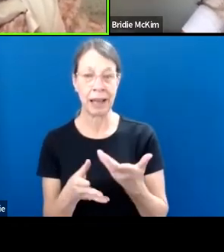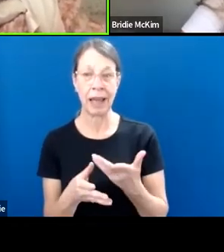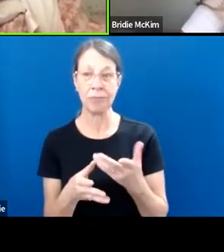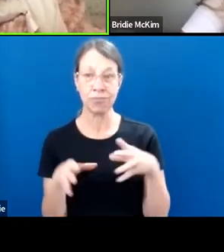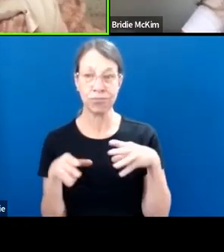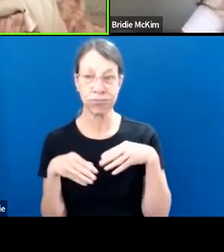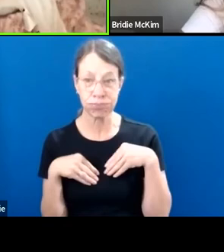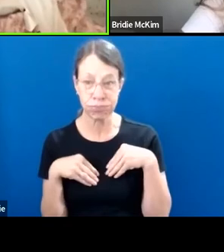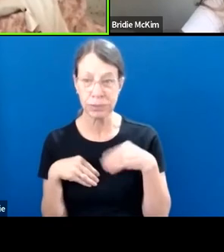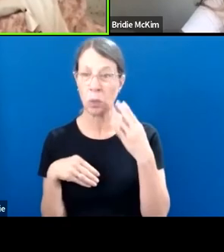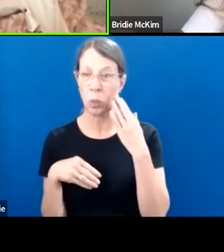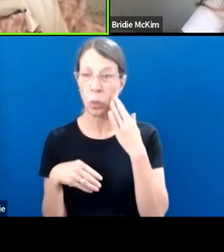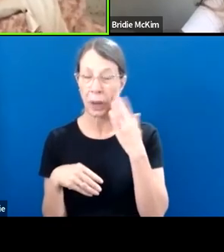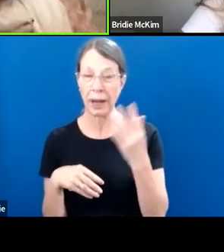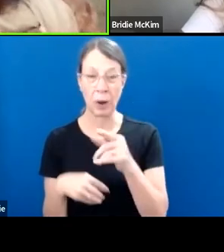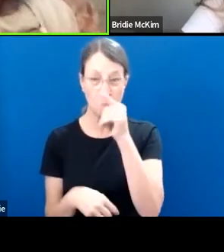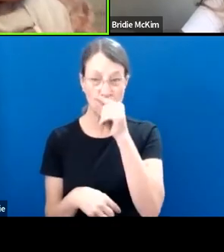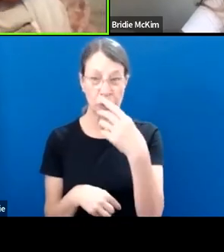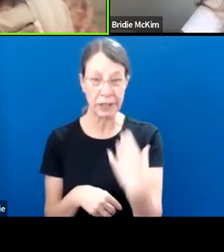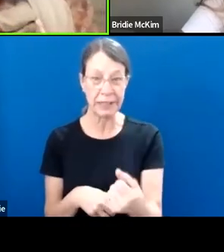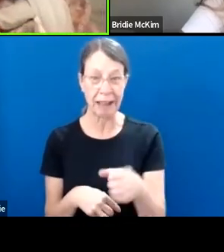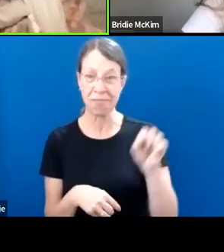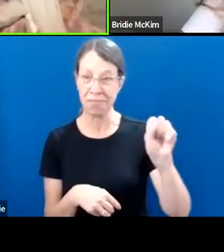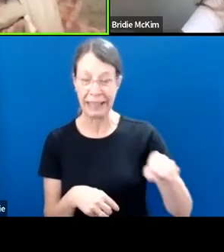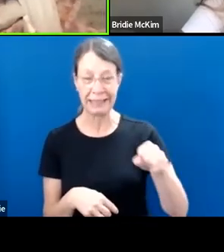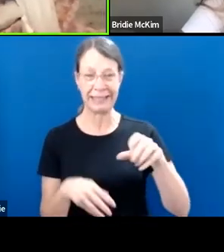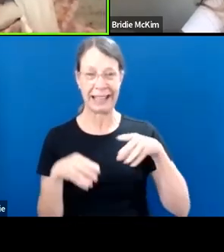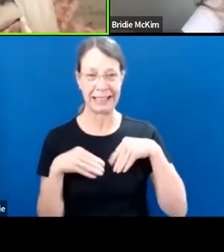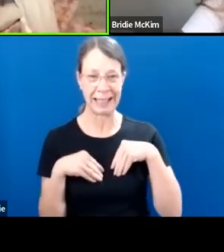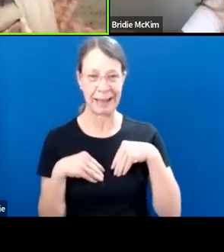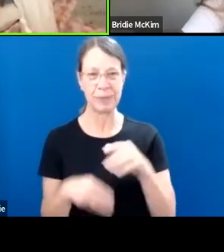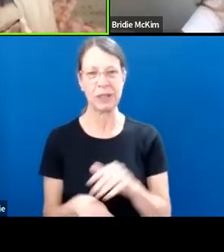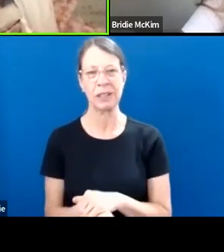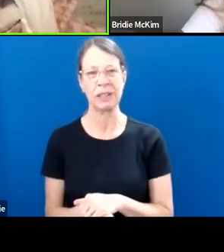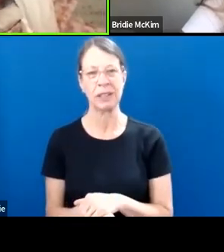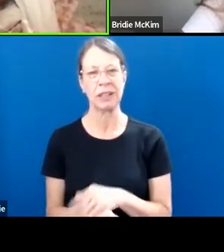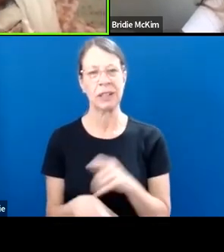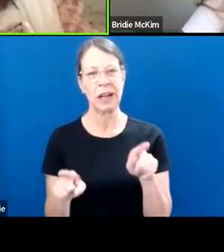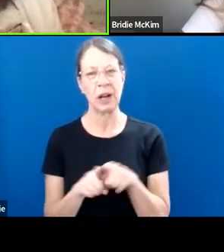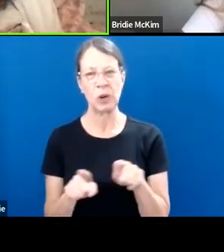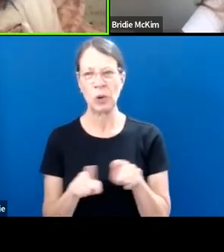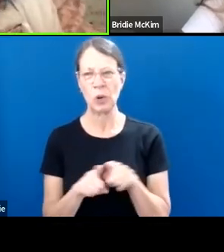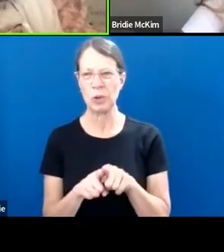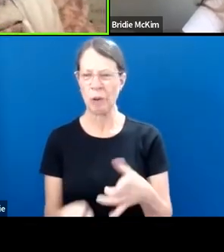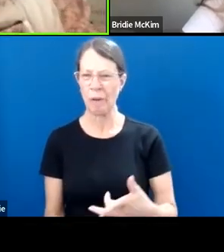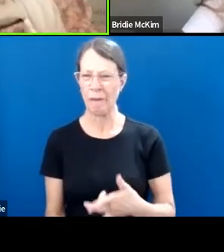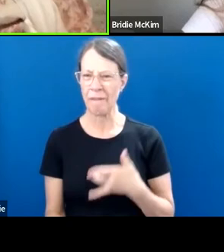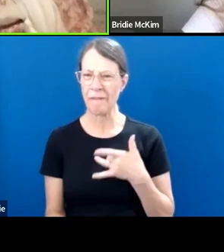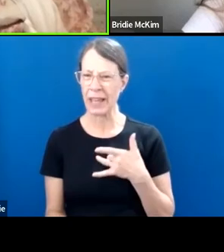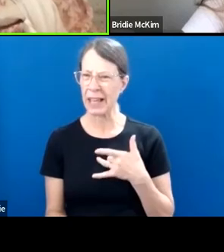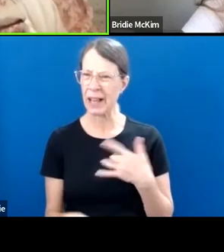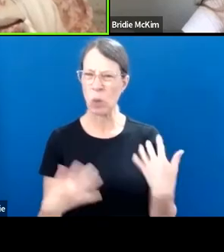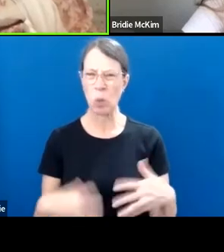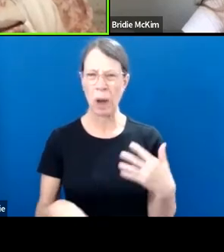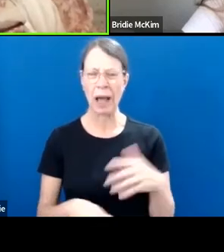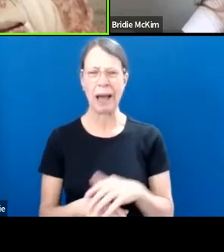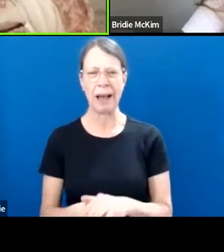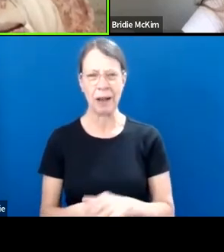come to you, mm-hmm. and also kind of filling yourself with inspiration